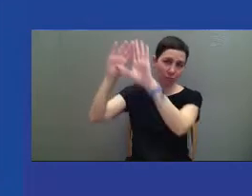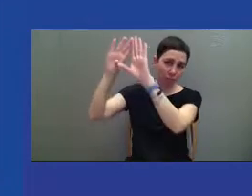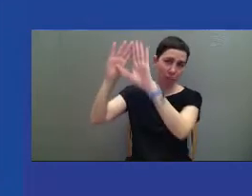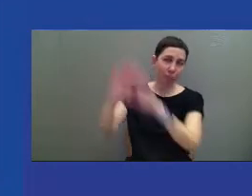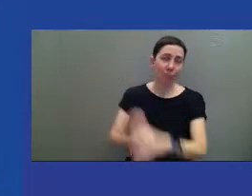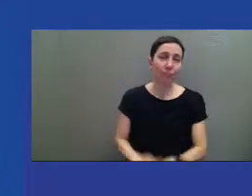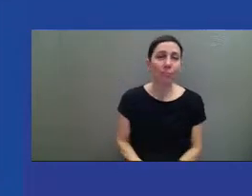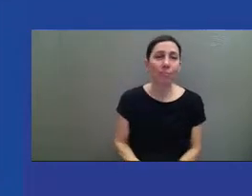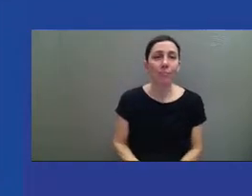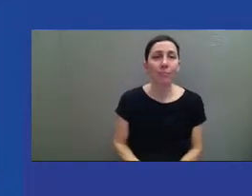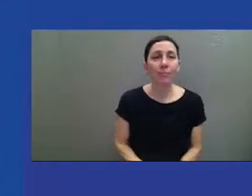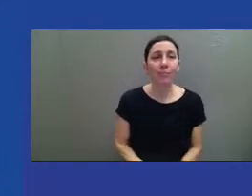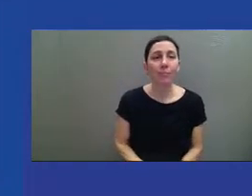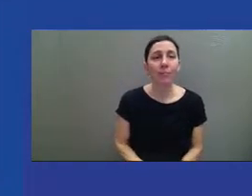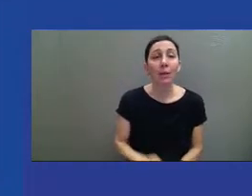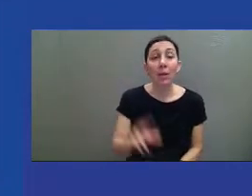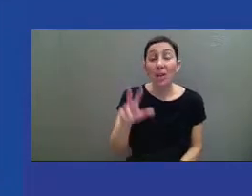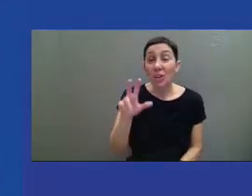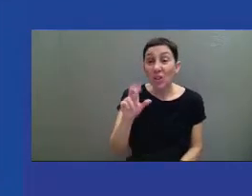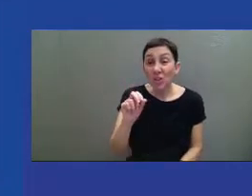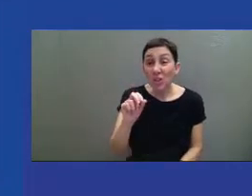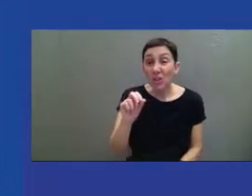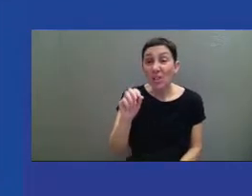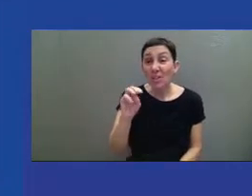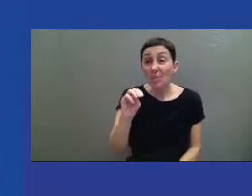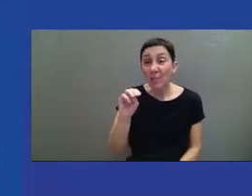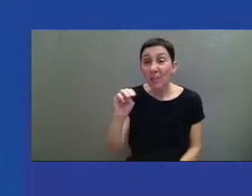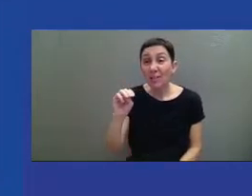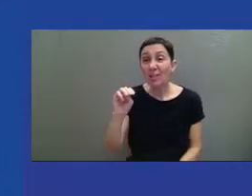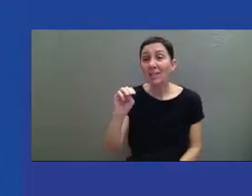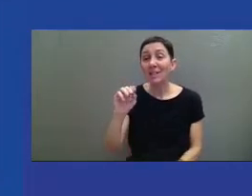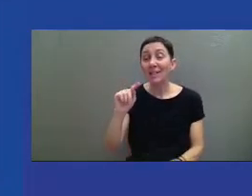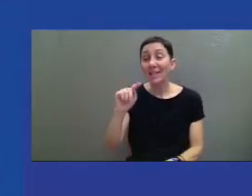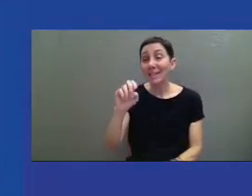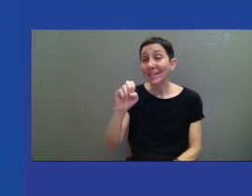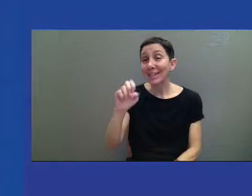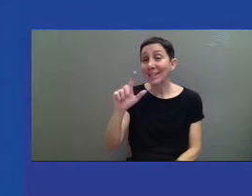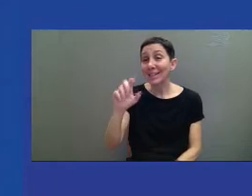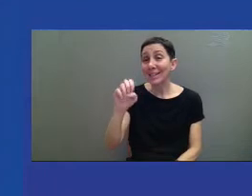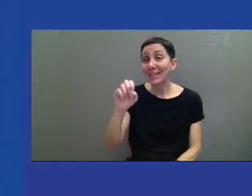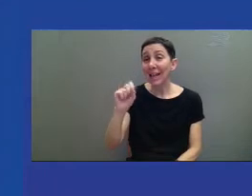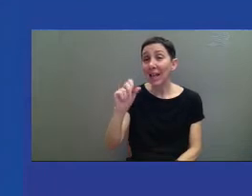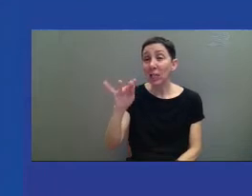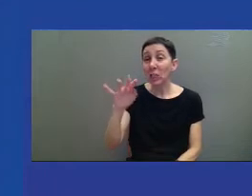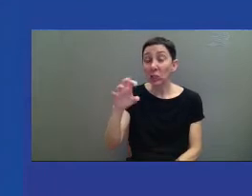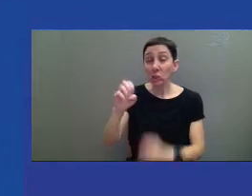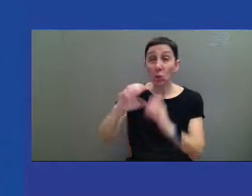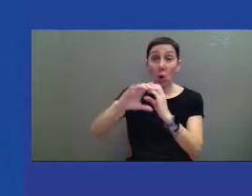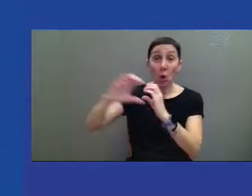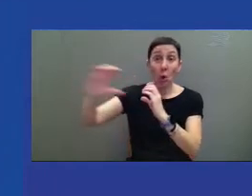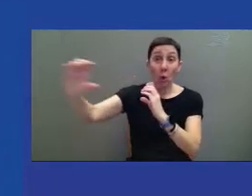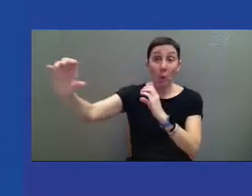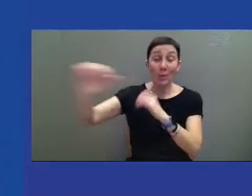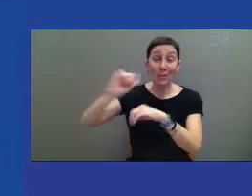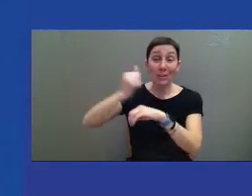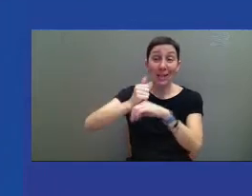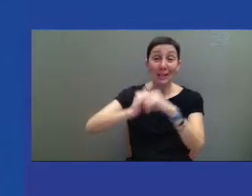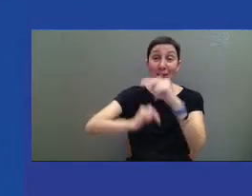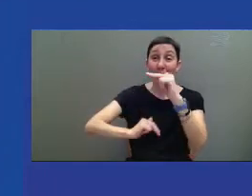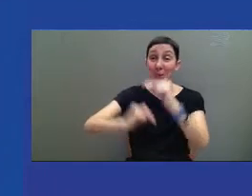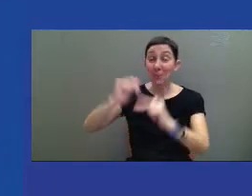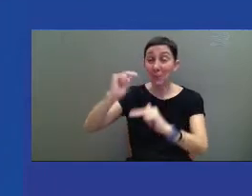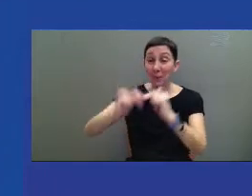So the 30-meter telescope is slated to be built on our sacred mountain. This is a fight that's been happening since telescopes